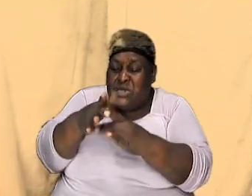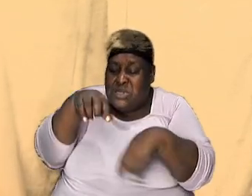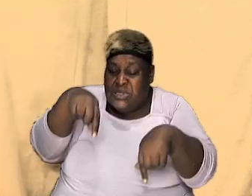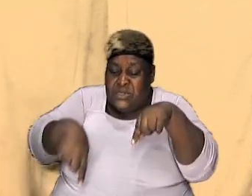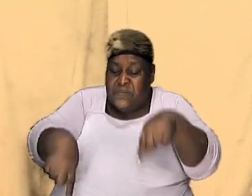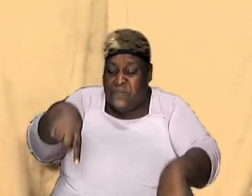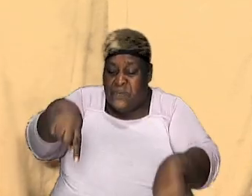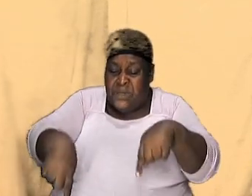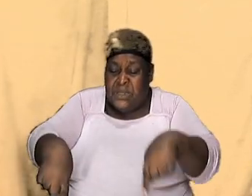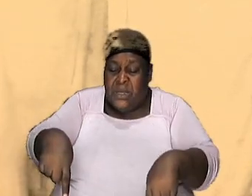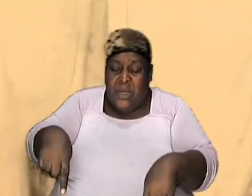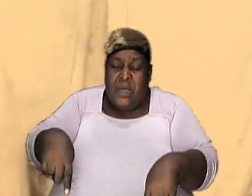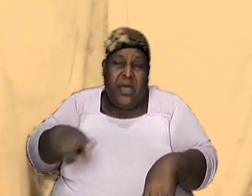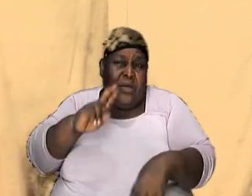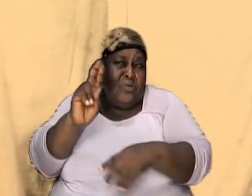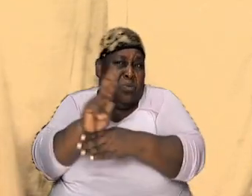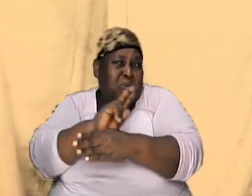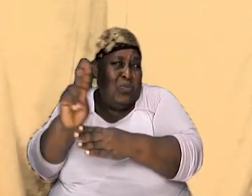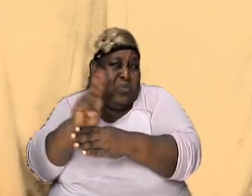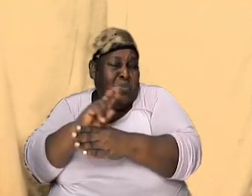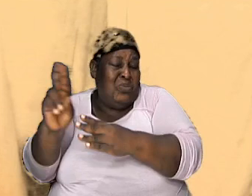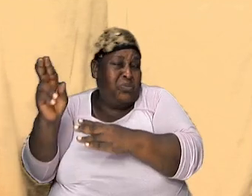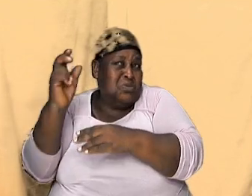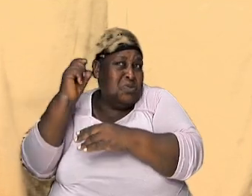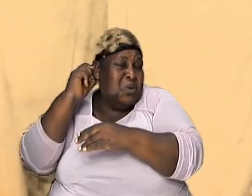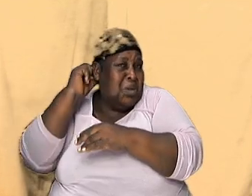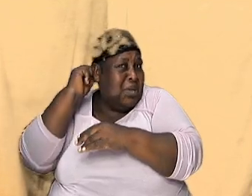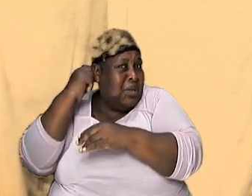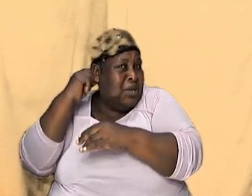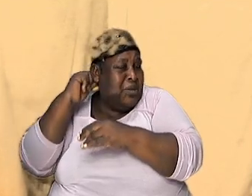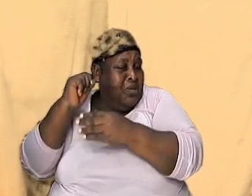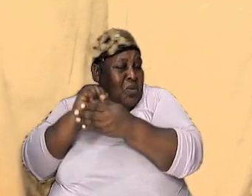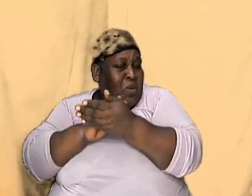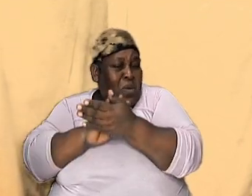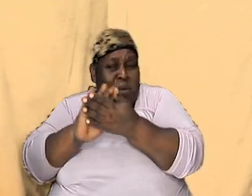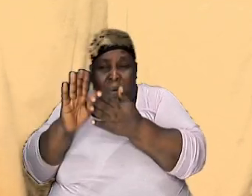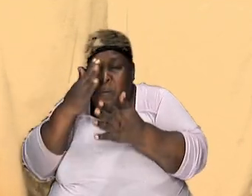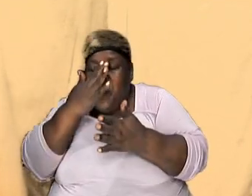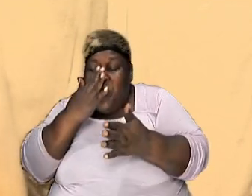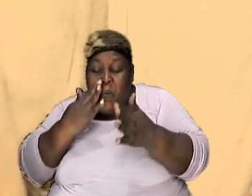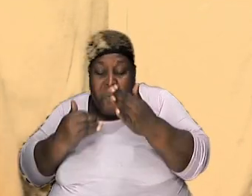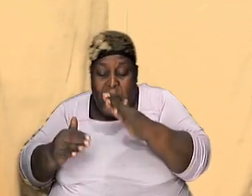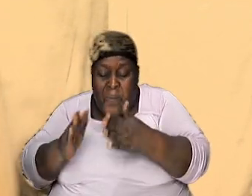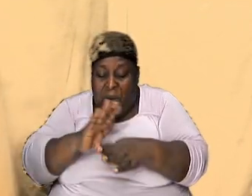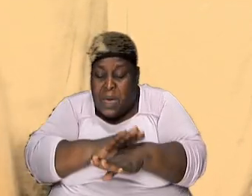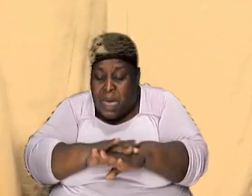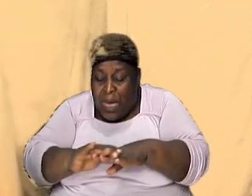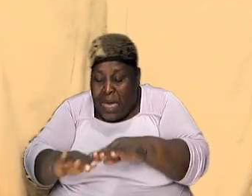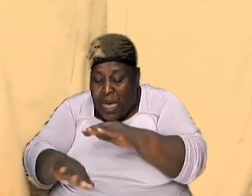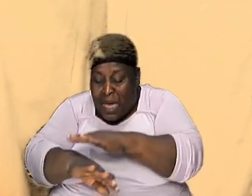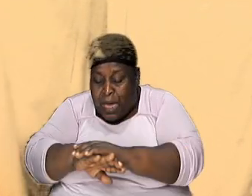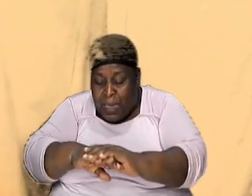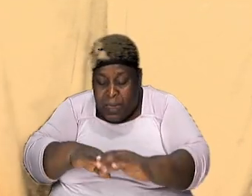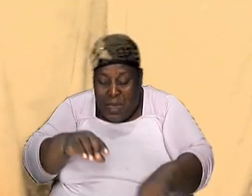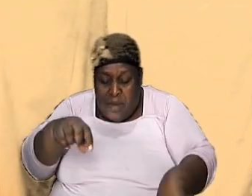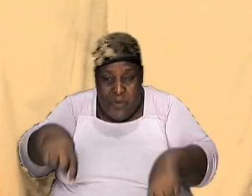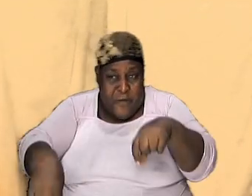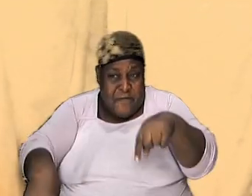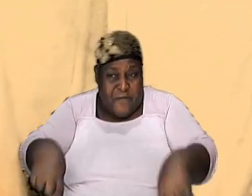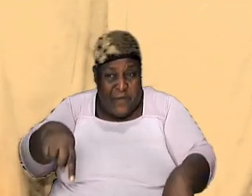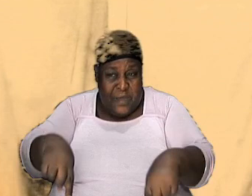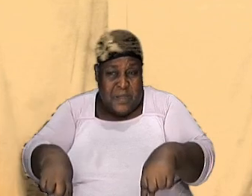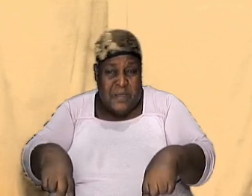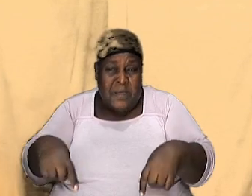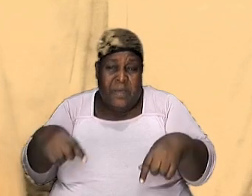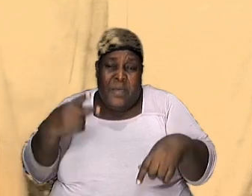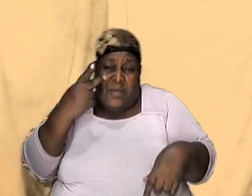hair to wipe, as it were, his feet. Shows us that she had a broken heart, amen. And she was